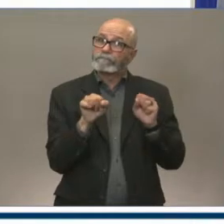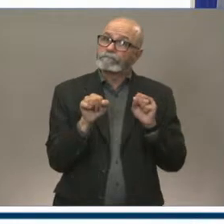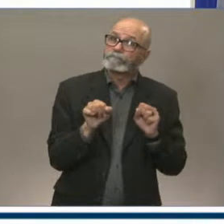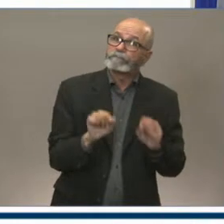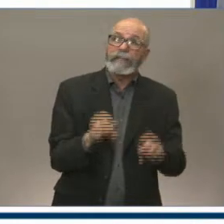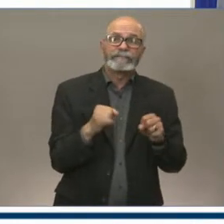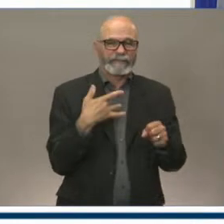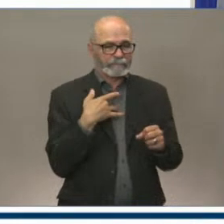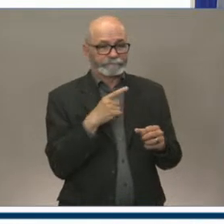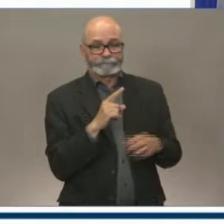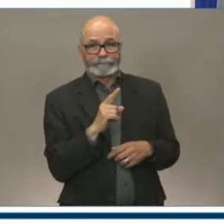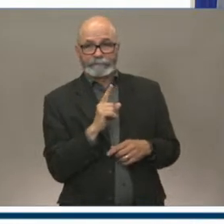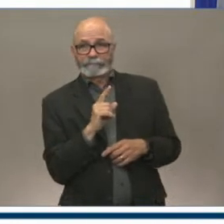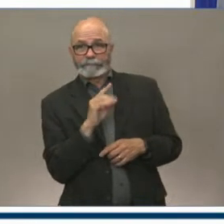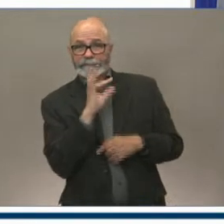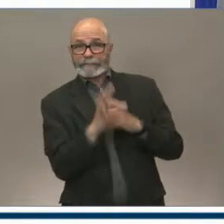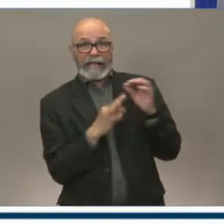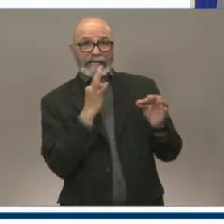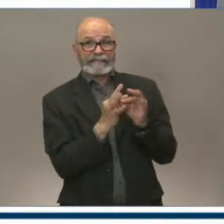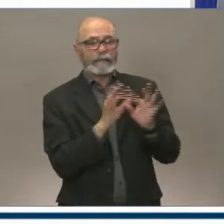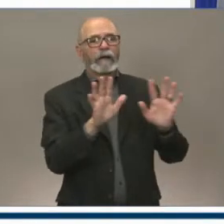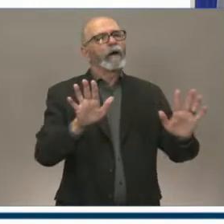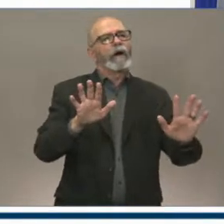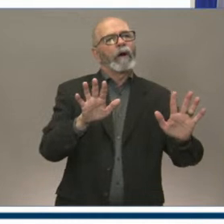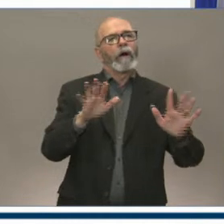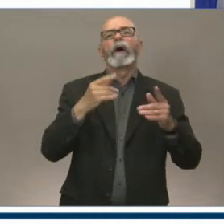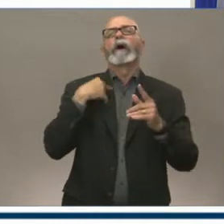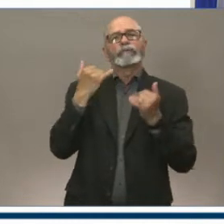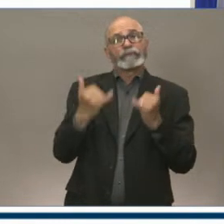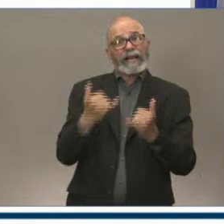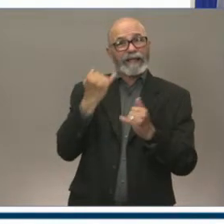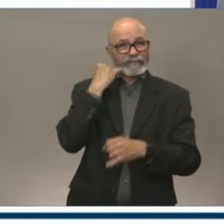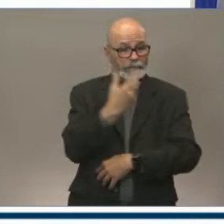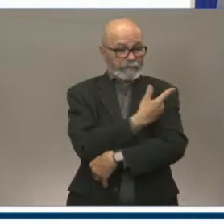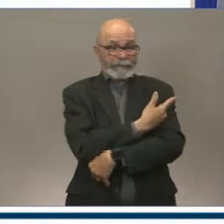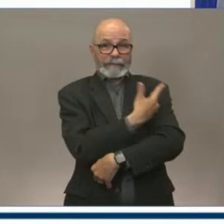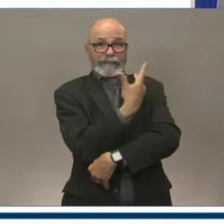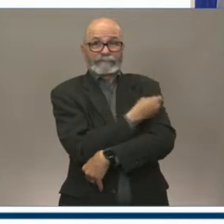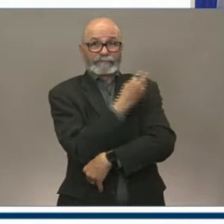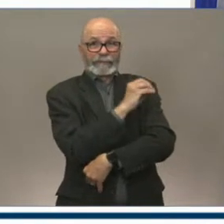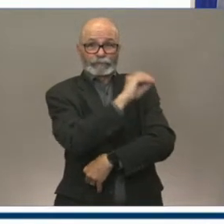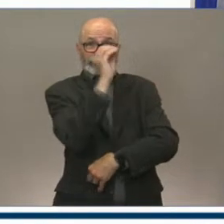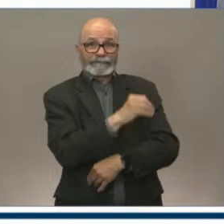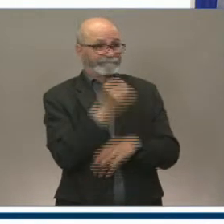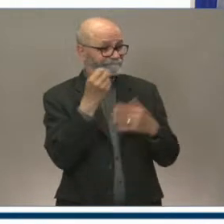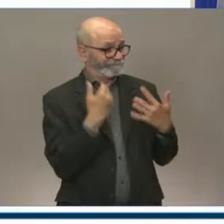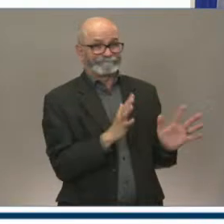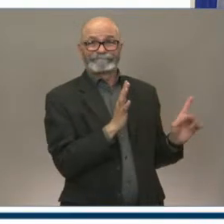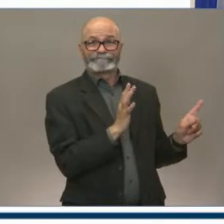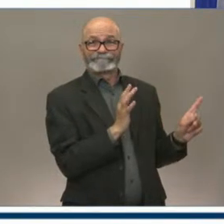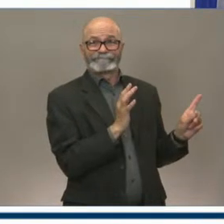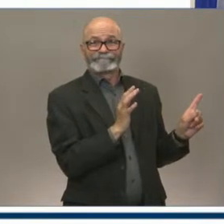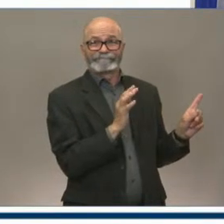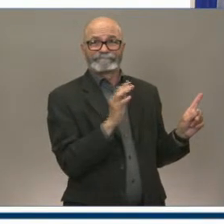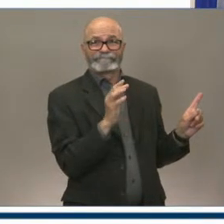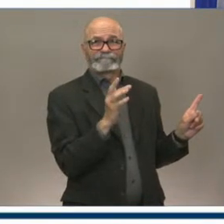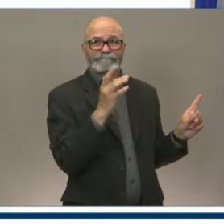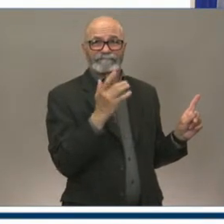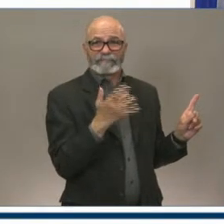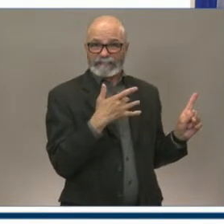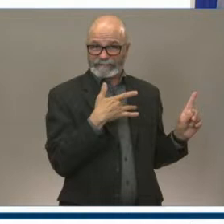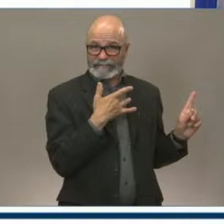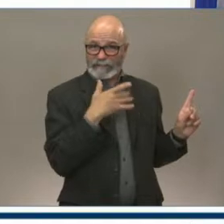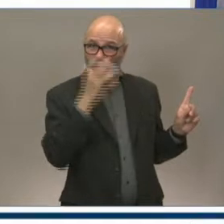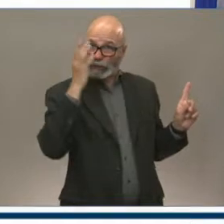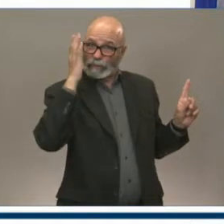100% vaccination rates for long-term care workers, are you still comfortable with long-term care workers working at